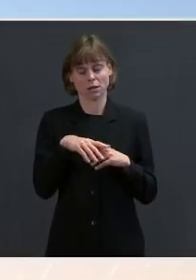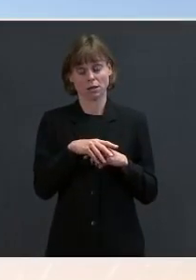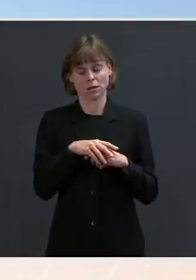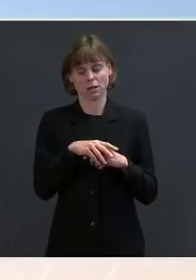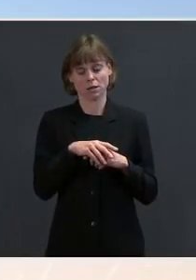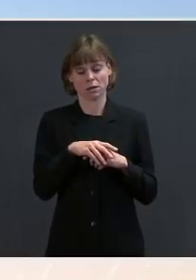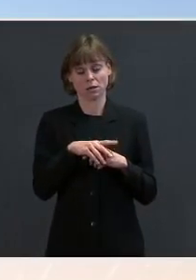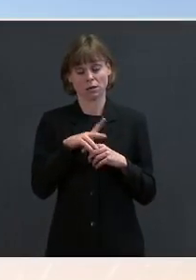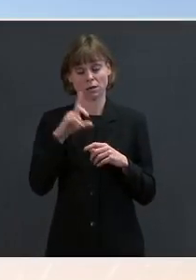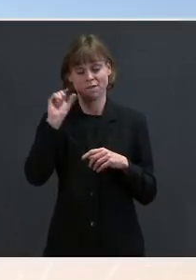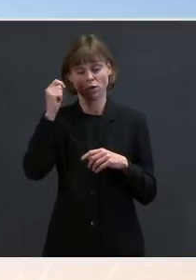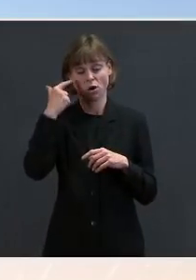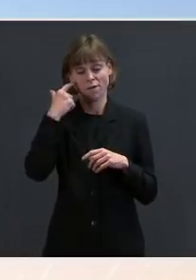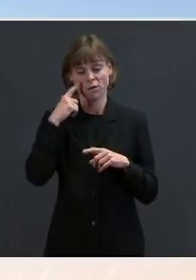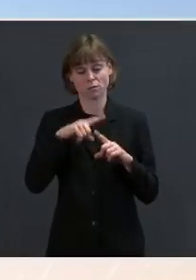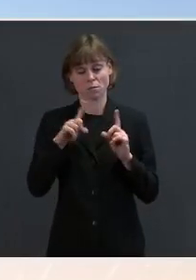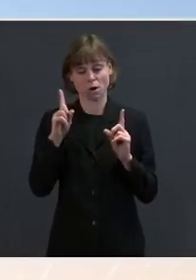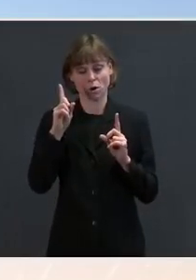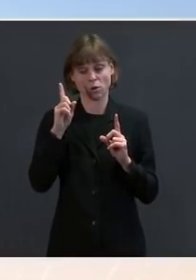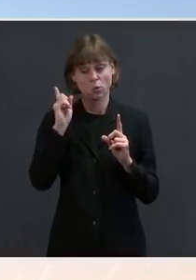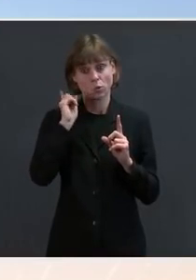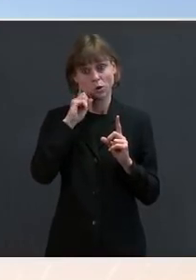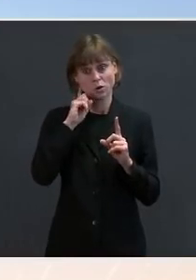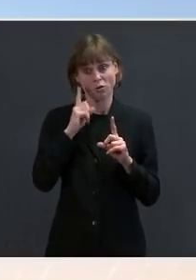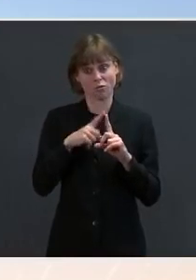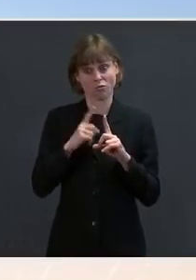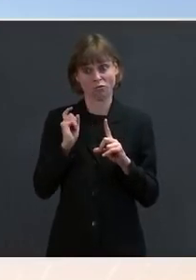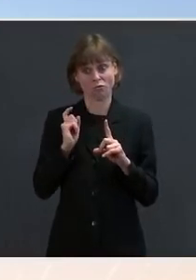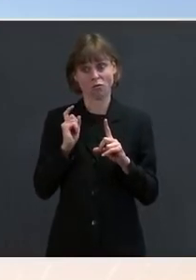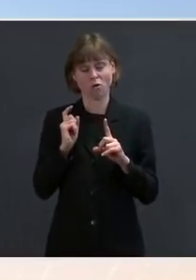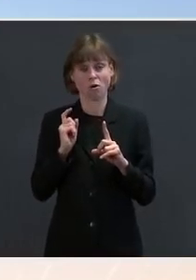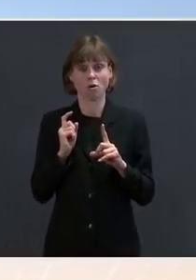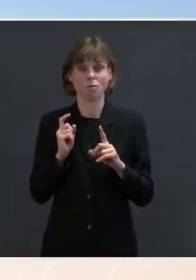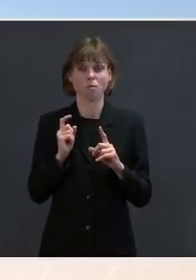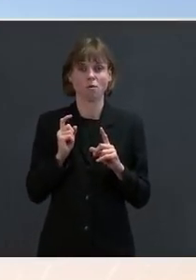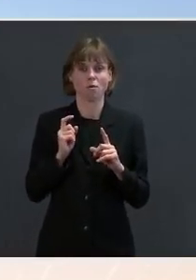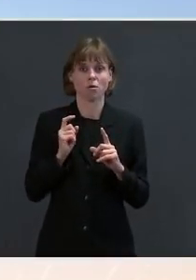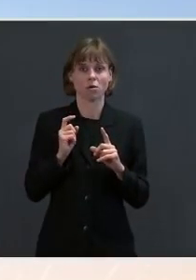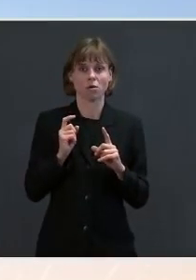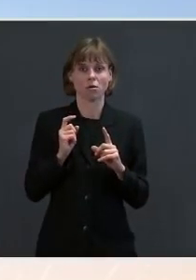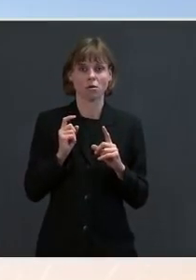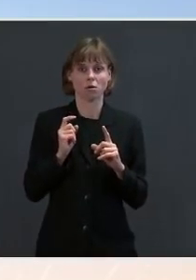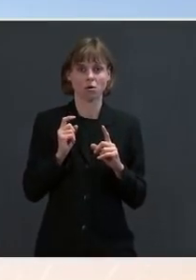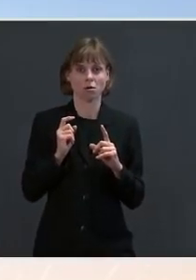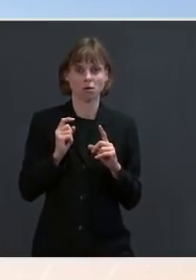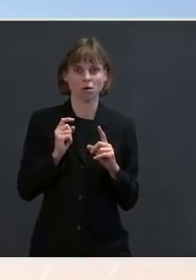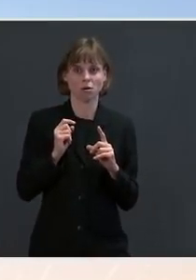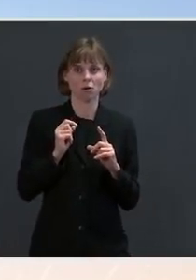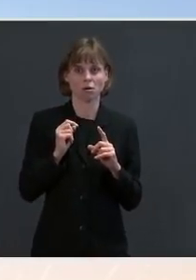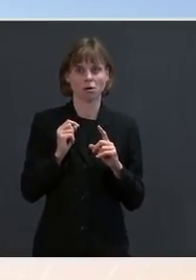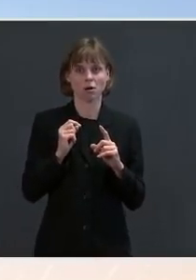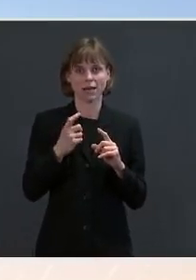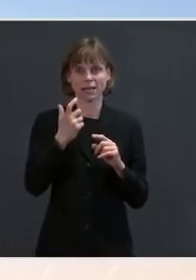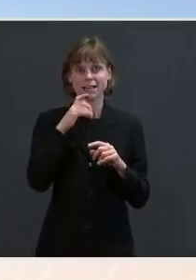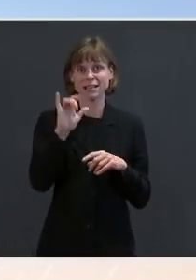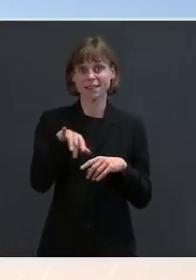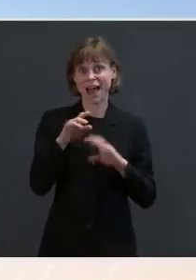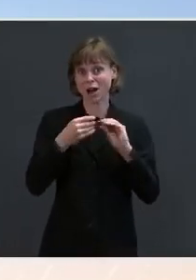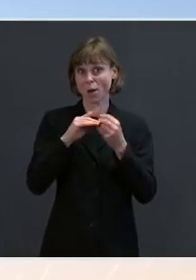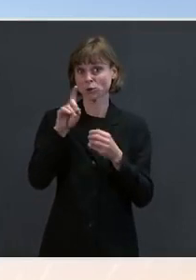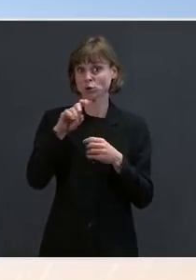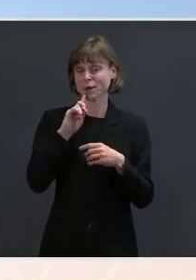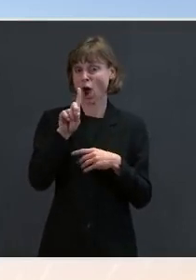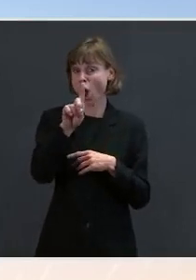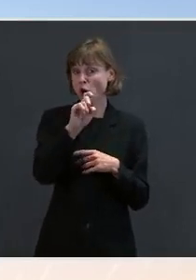governments, but when you hear from economists all across, for example, Moody's says that number should be $100 to